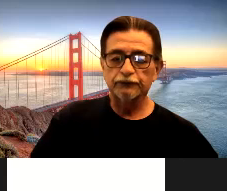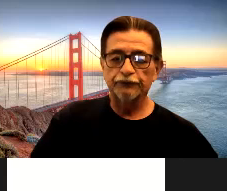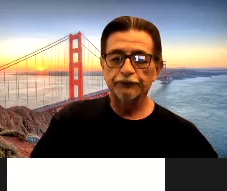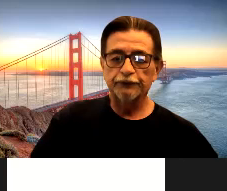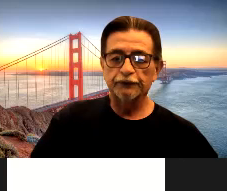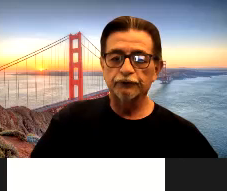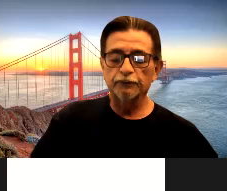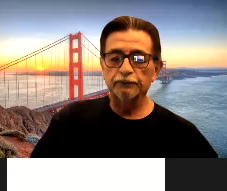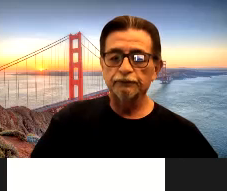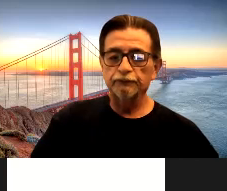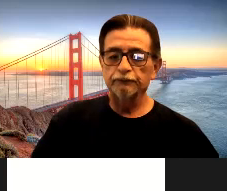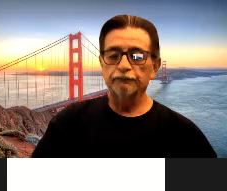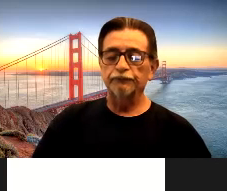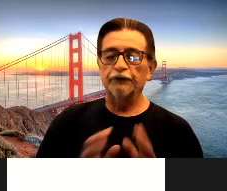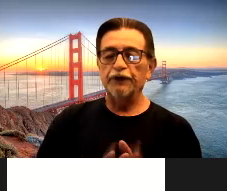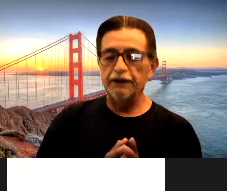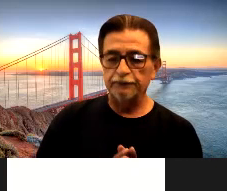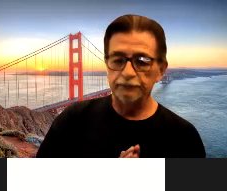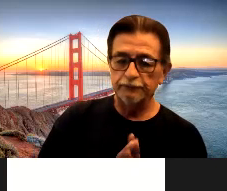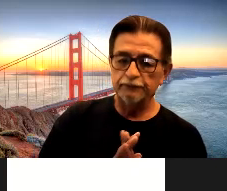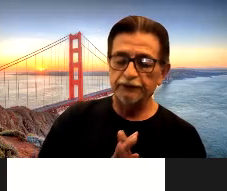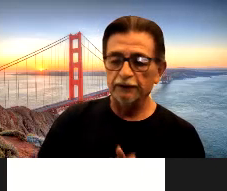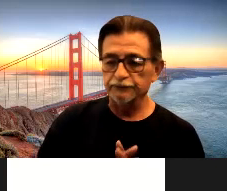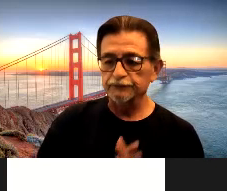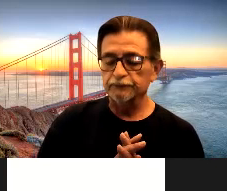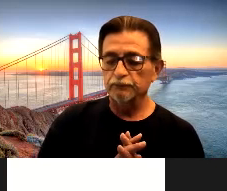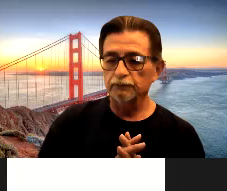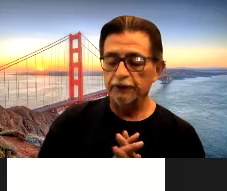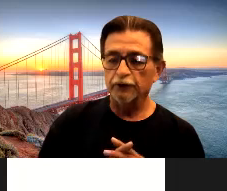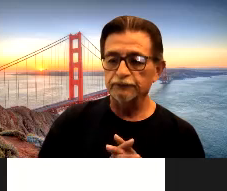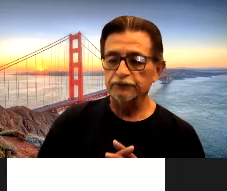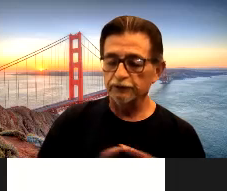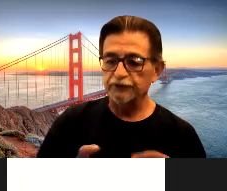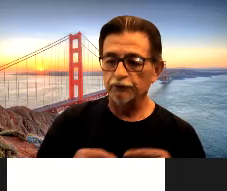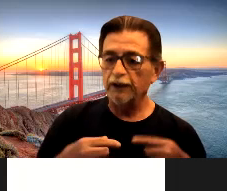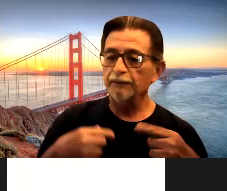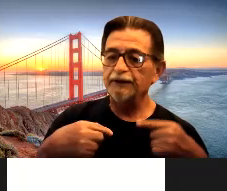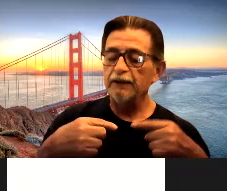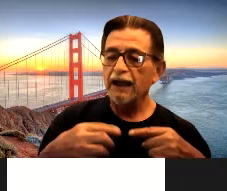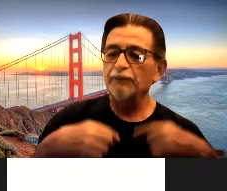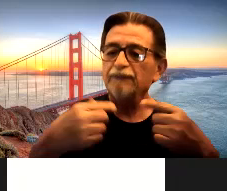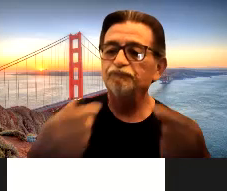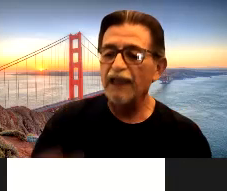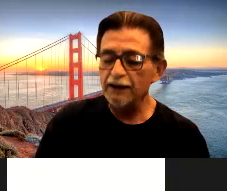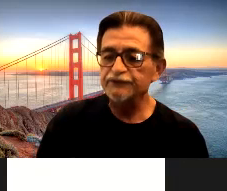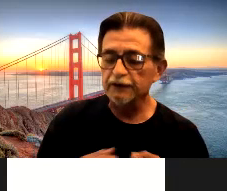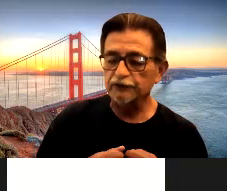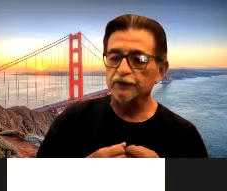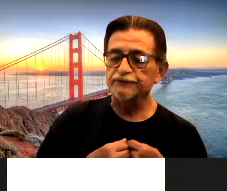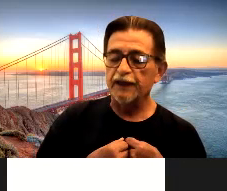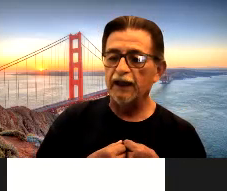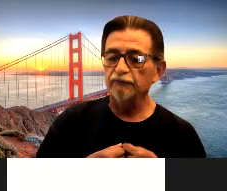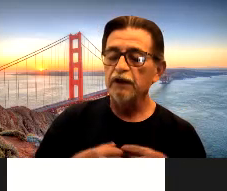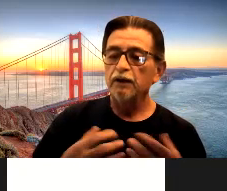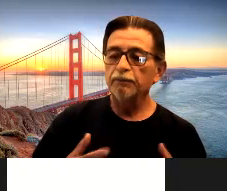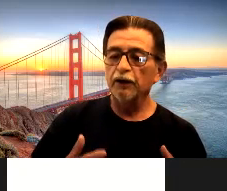Right? So the group they're in tells us, can also tell us not only how many valence